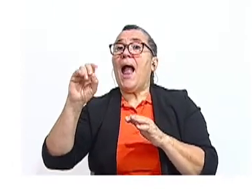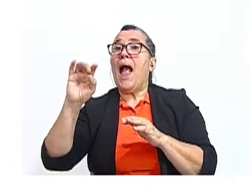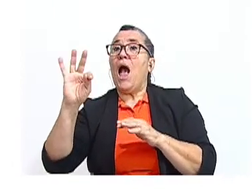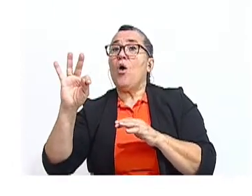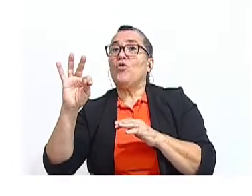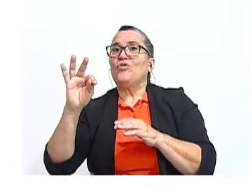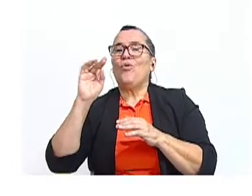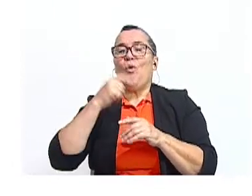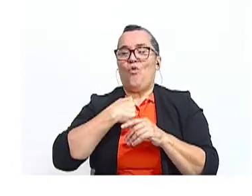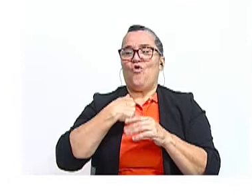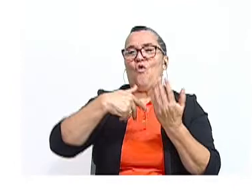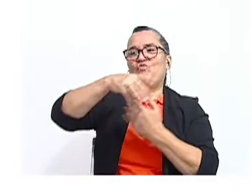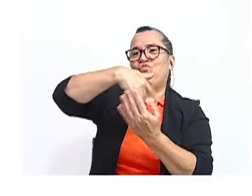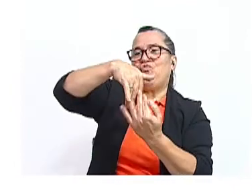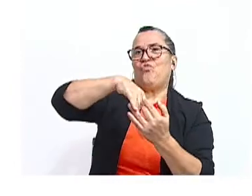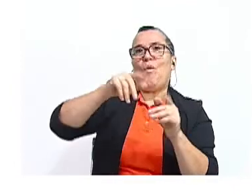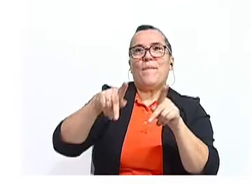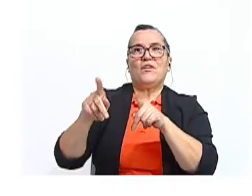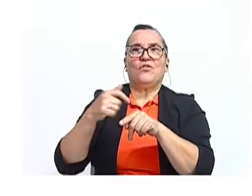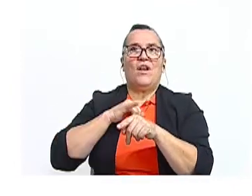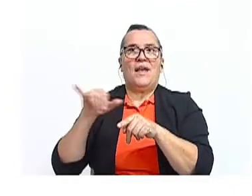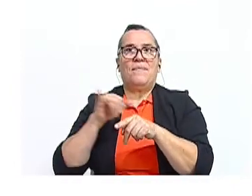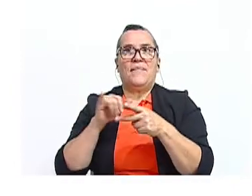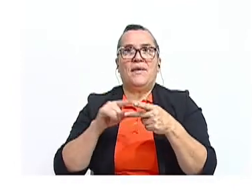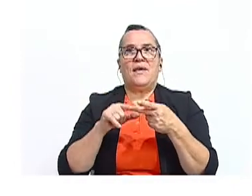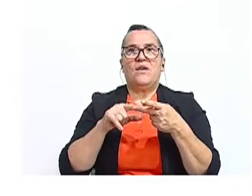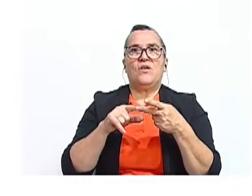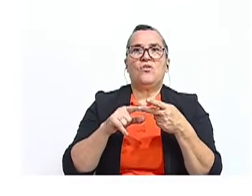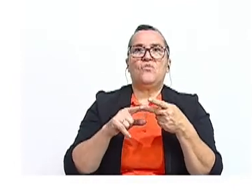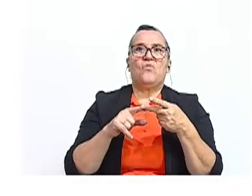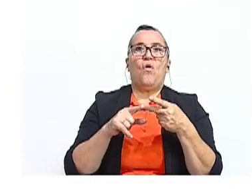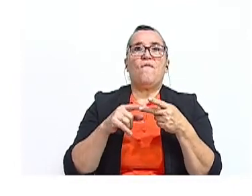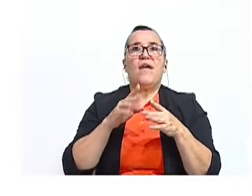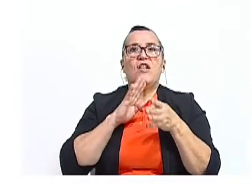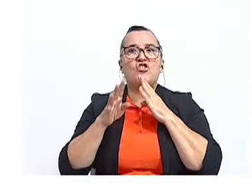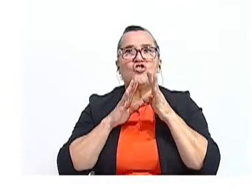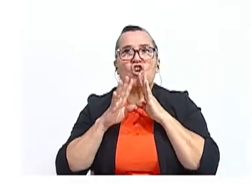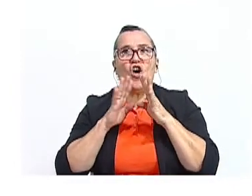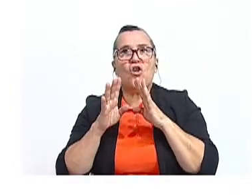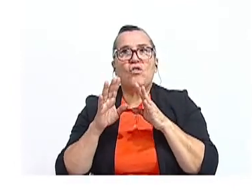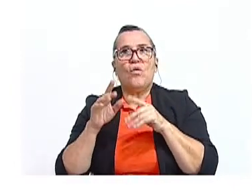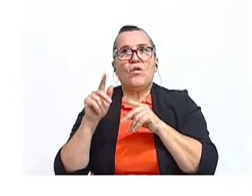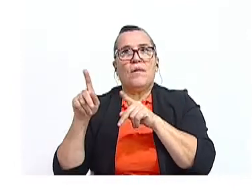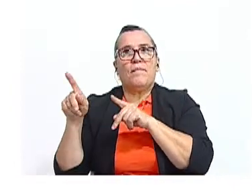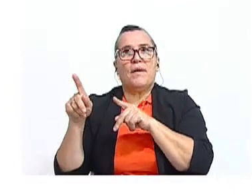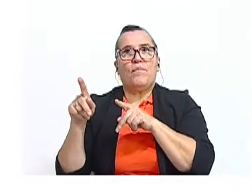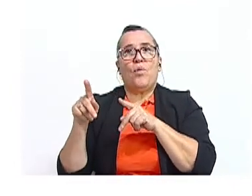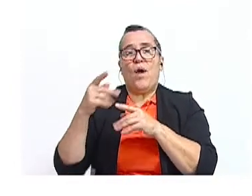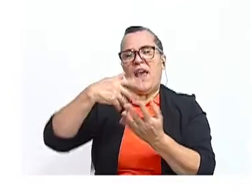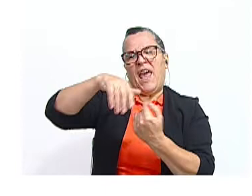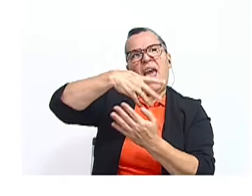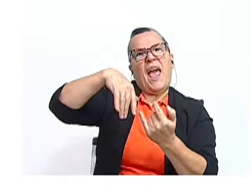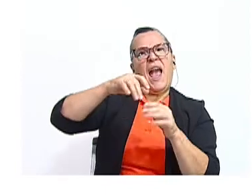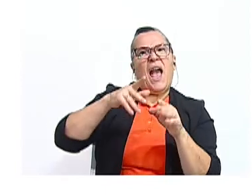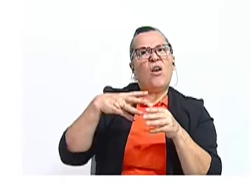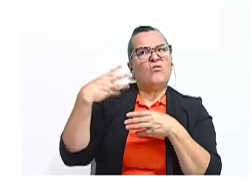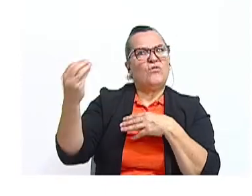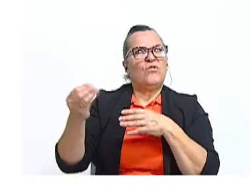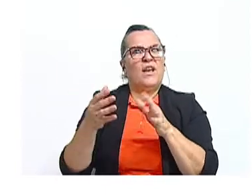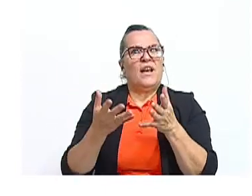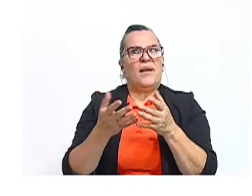me, we often talk down to people not like us. Hang out is to go out with our friends or people like us,